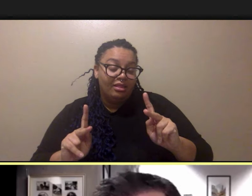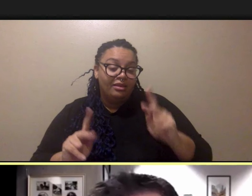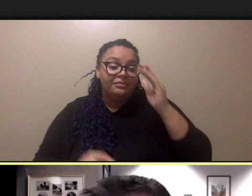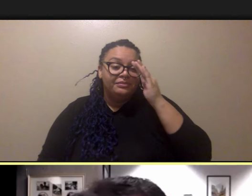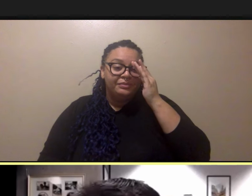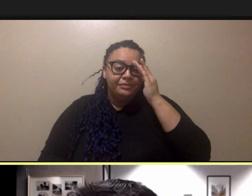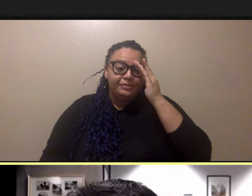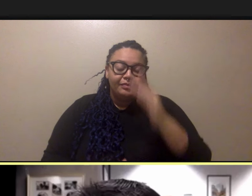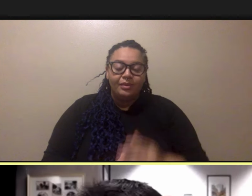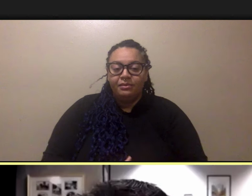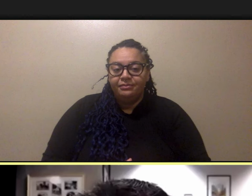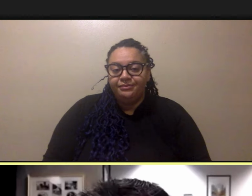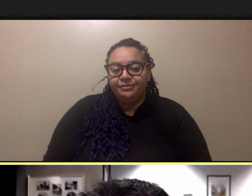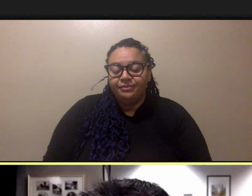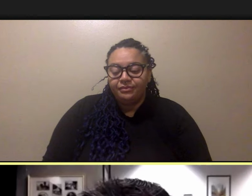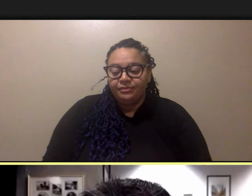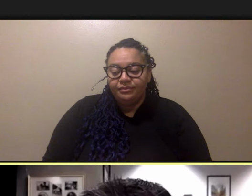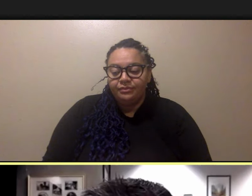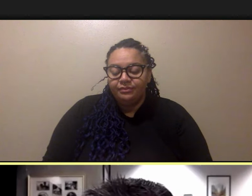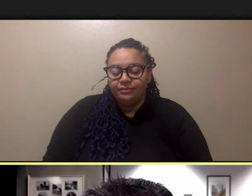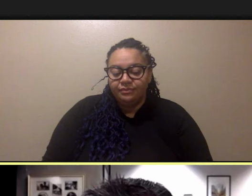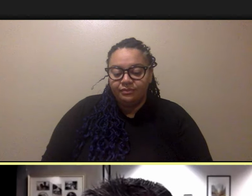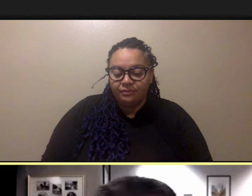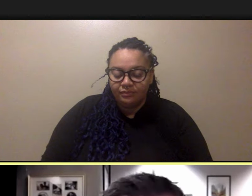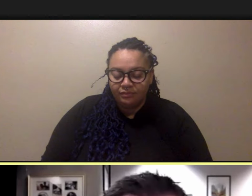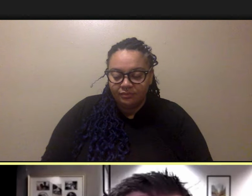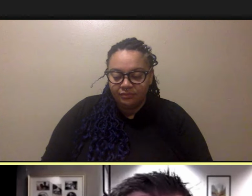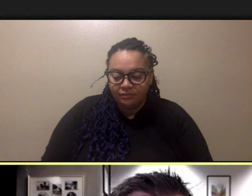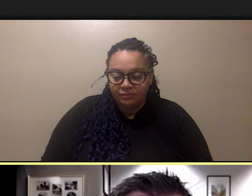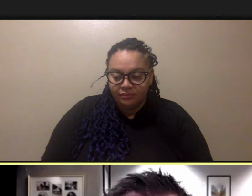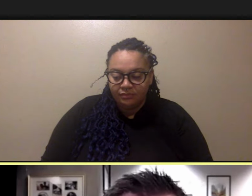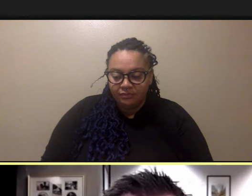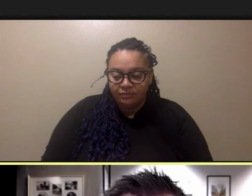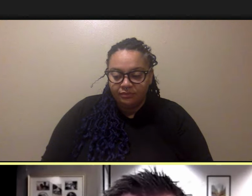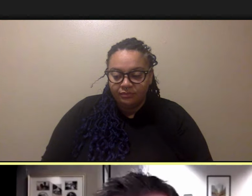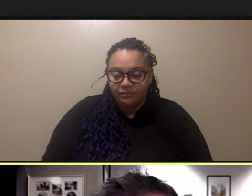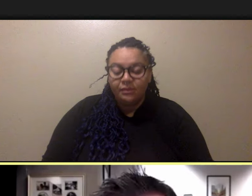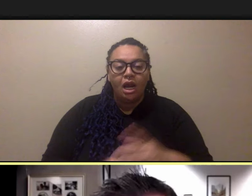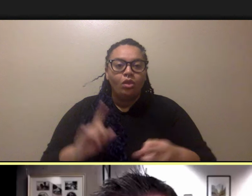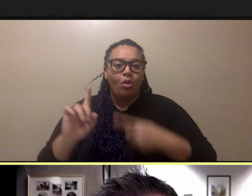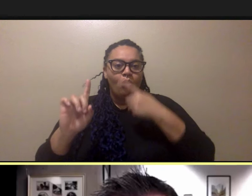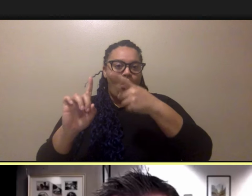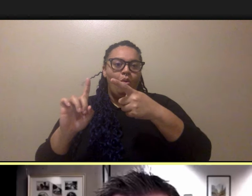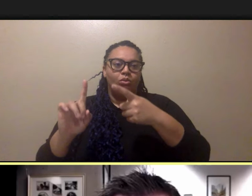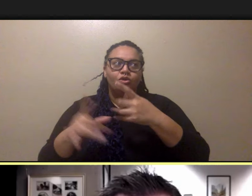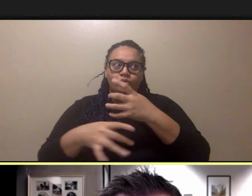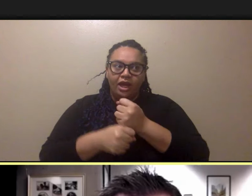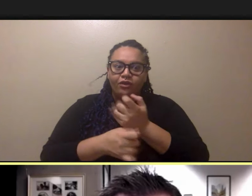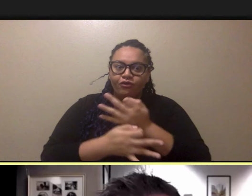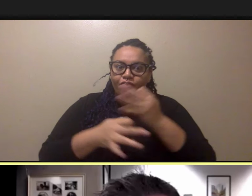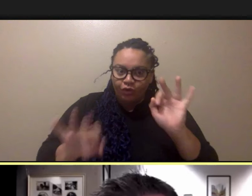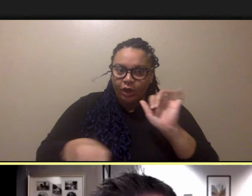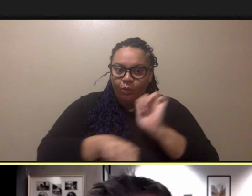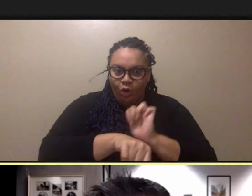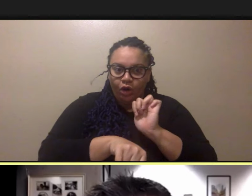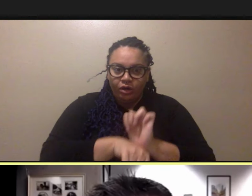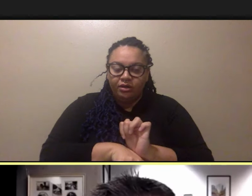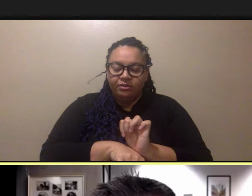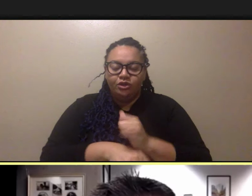And the goal was to use that kind of quasi unfree labor to produce the